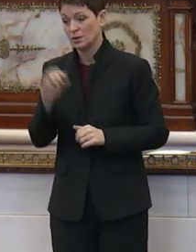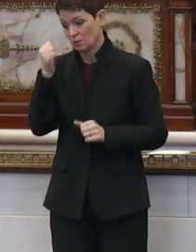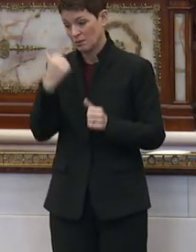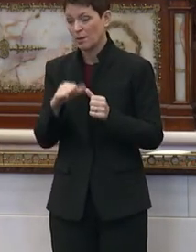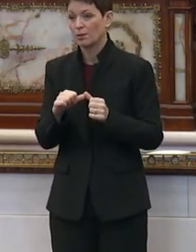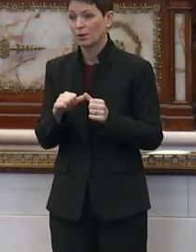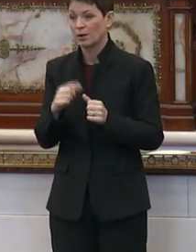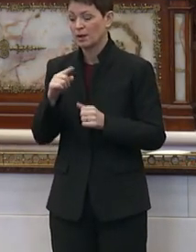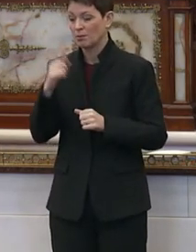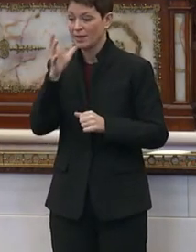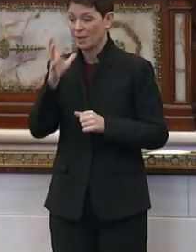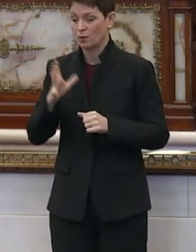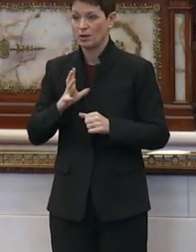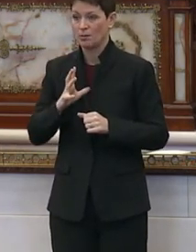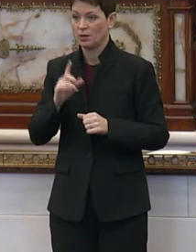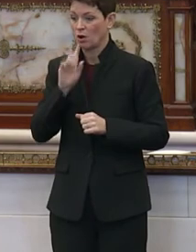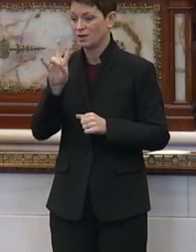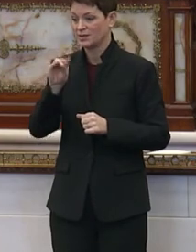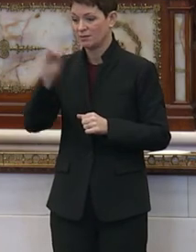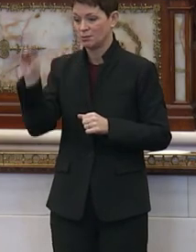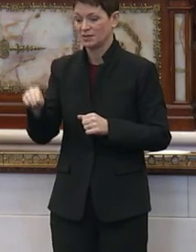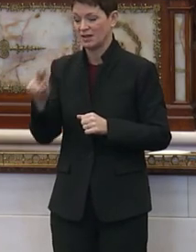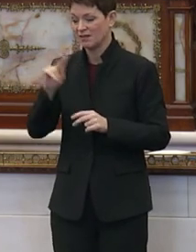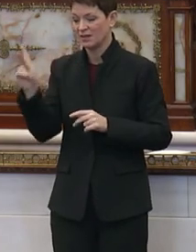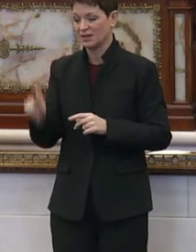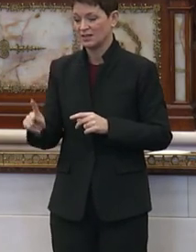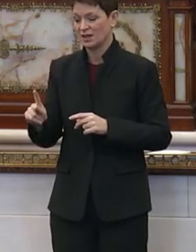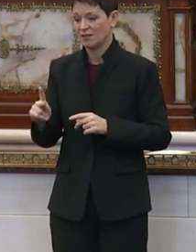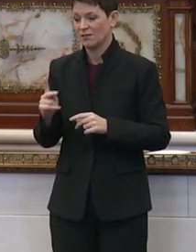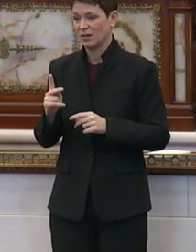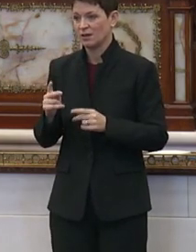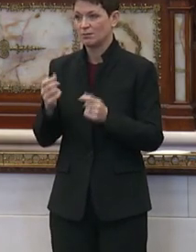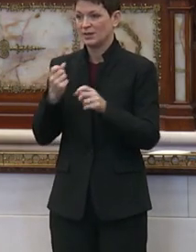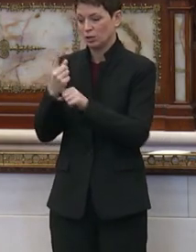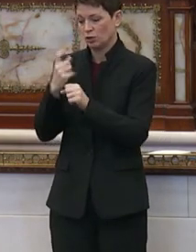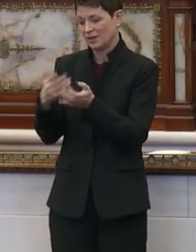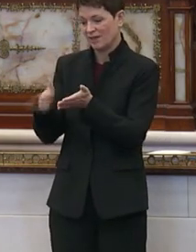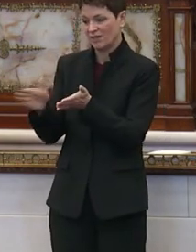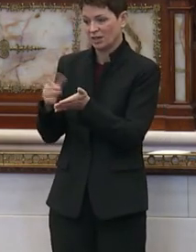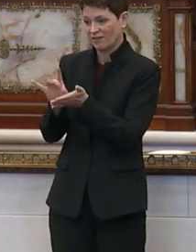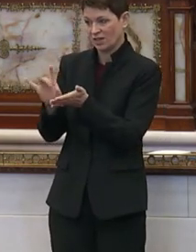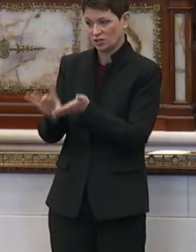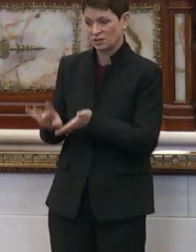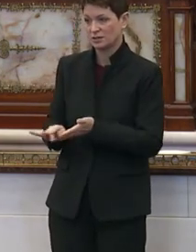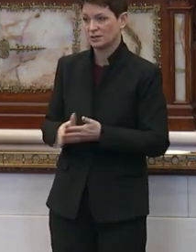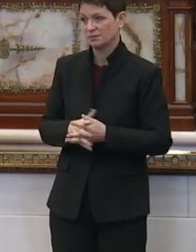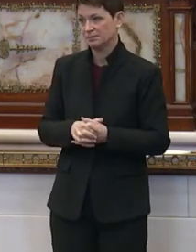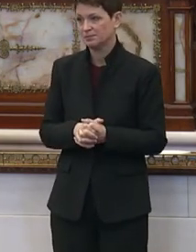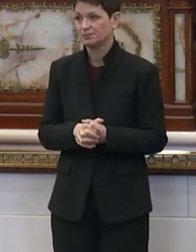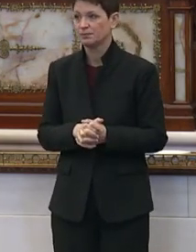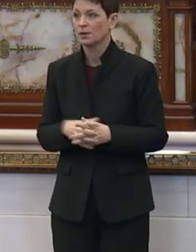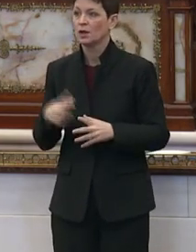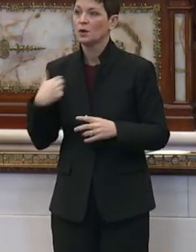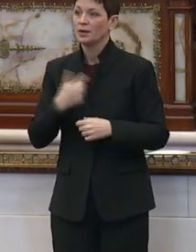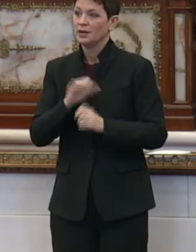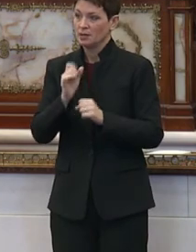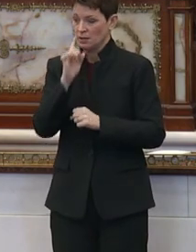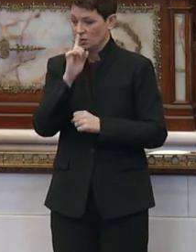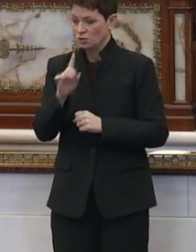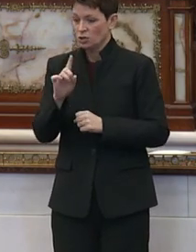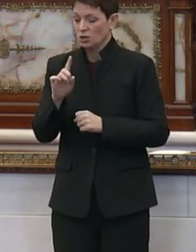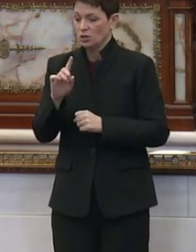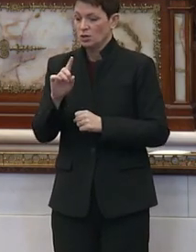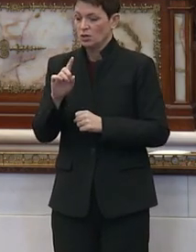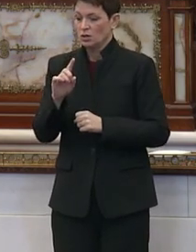Remember, black women are 70% of Philadelphia yearly evictions. You know, we need to make certain